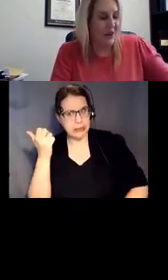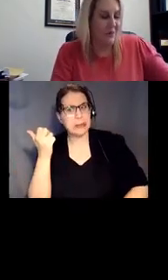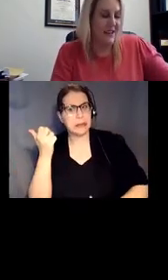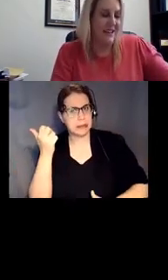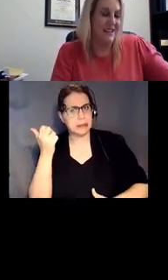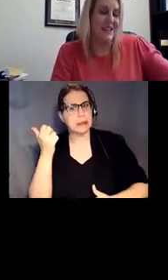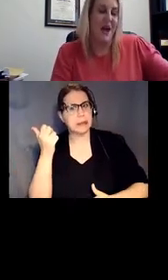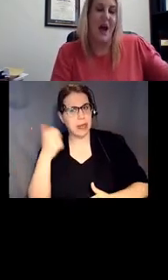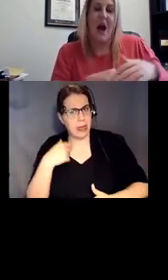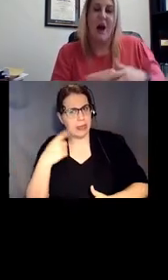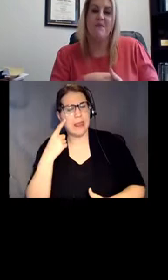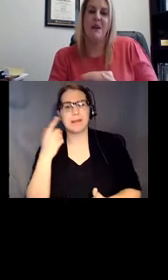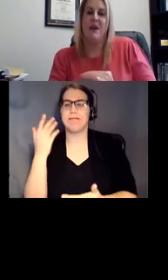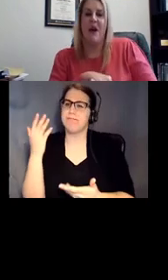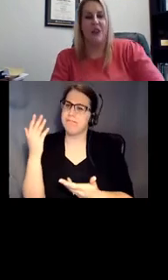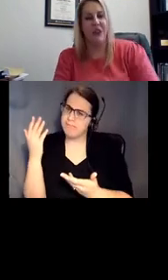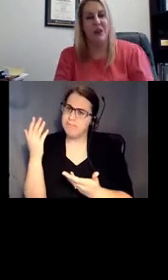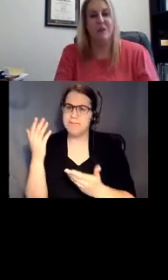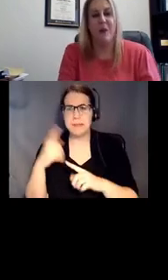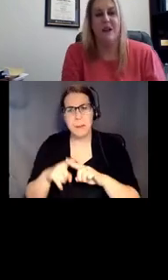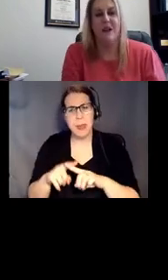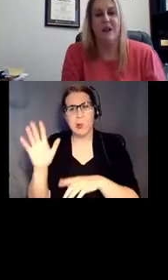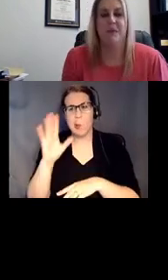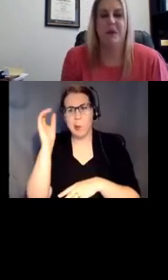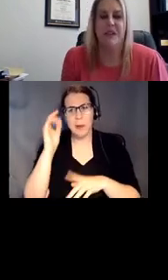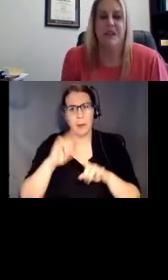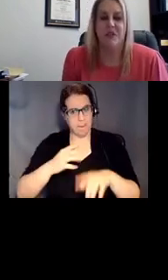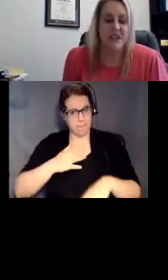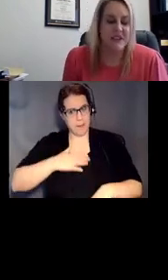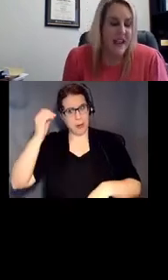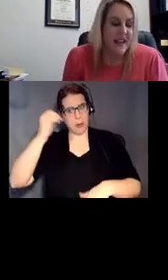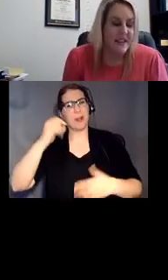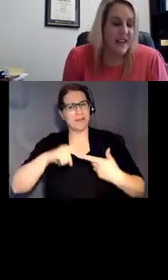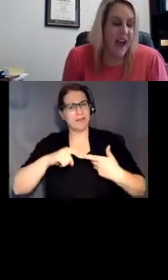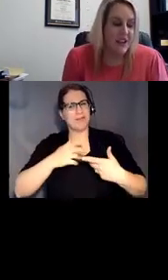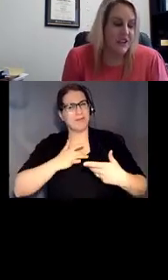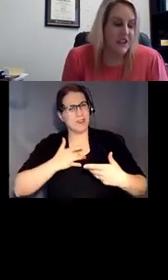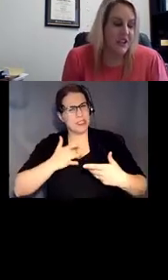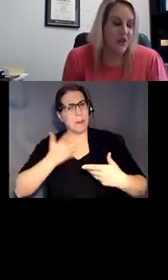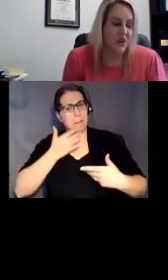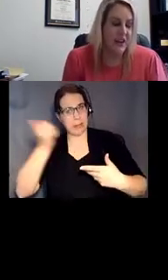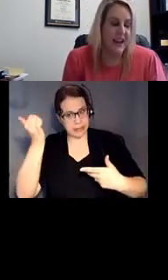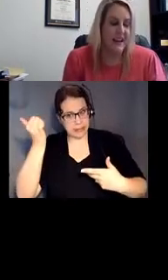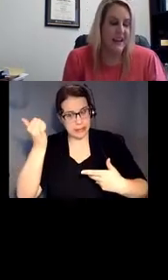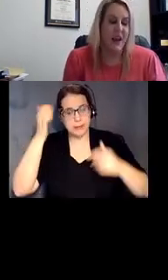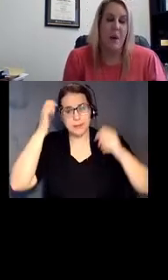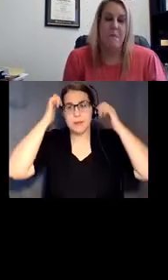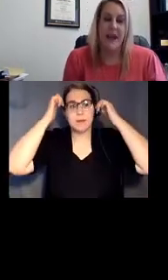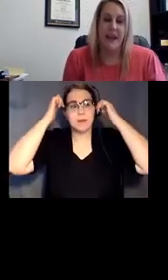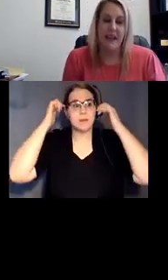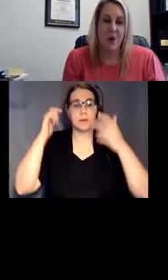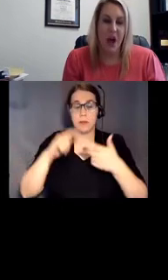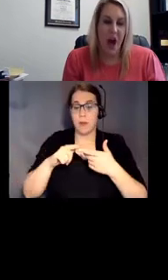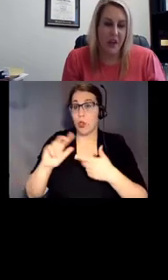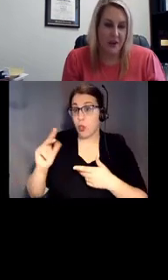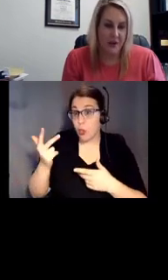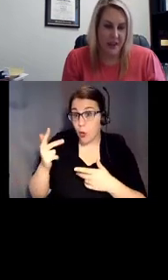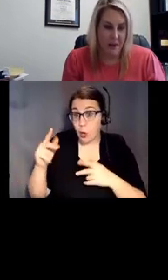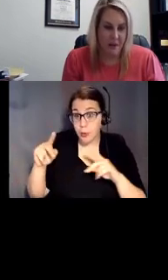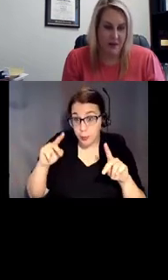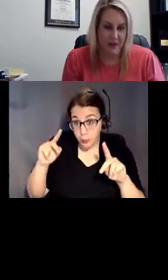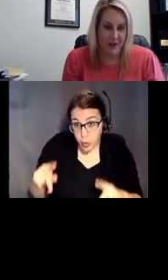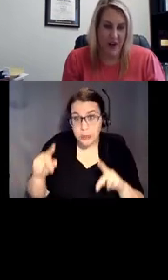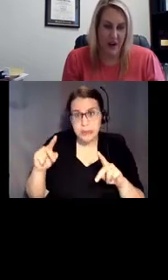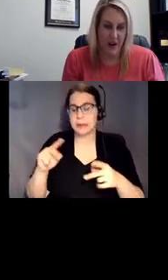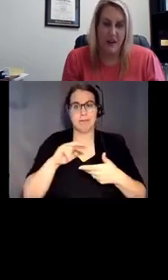other opinions, but a third-party supplemental needs trust is actually created by anyone other